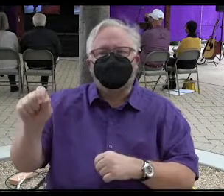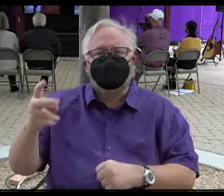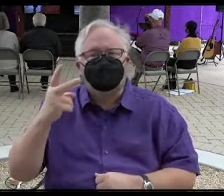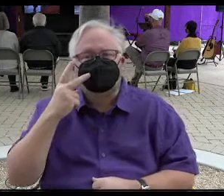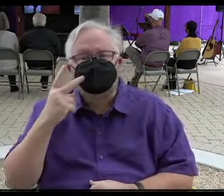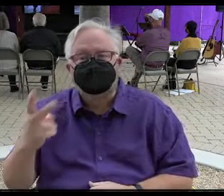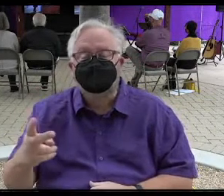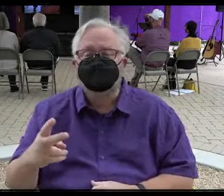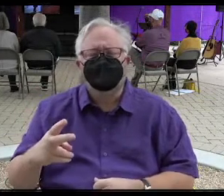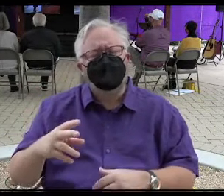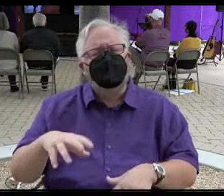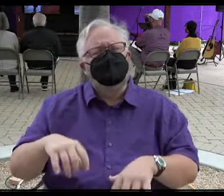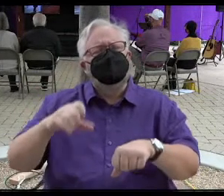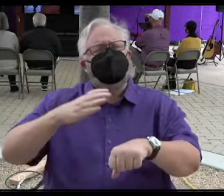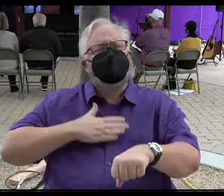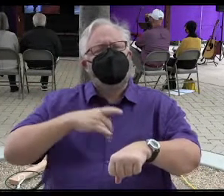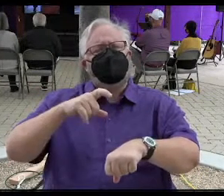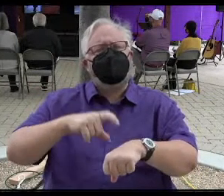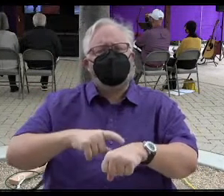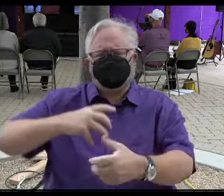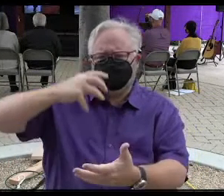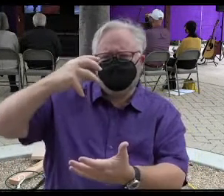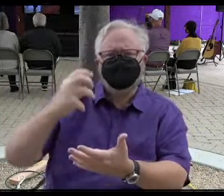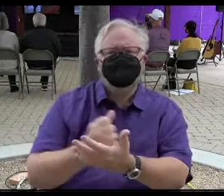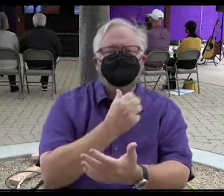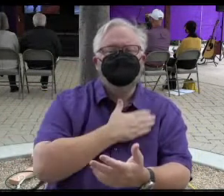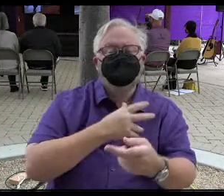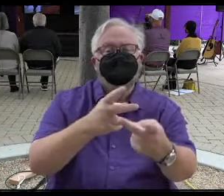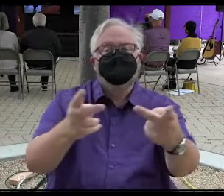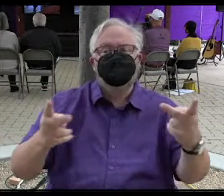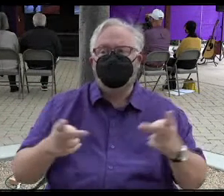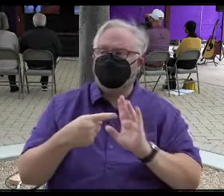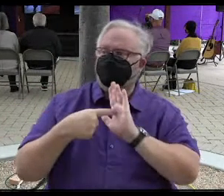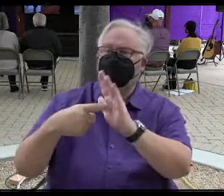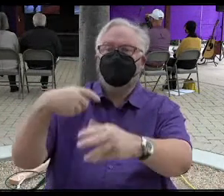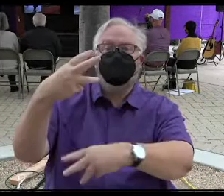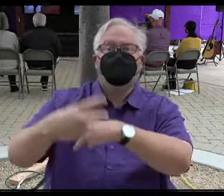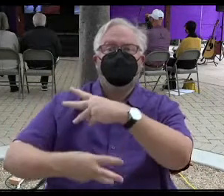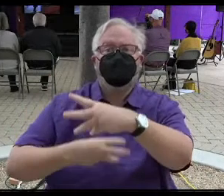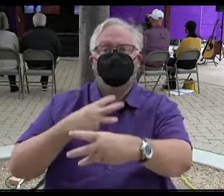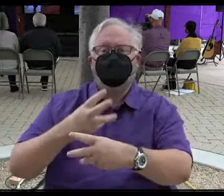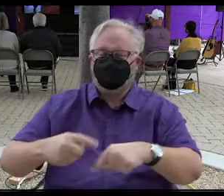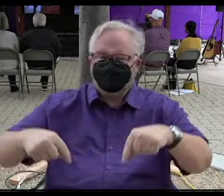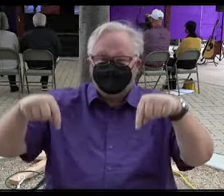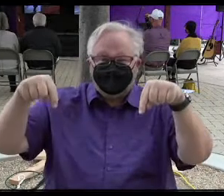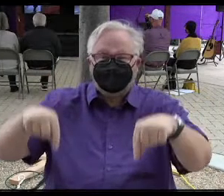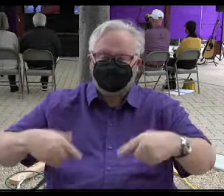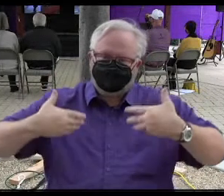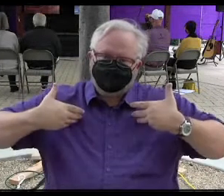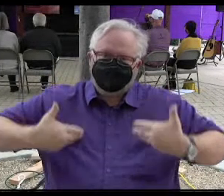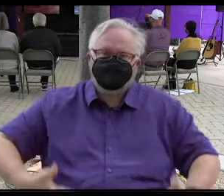I'll take my time and claim my place and show this world this is me.